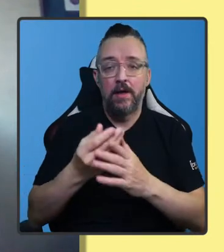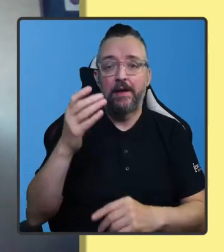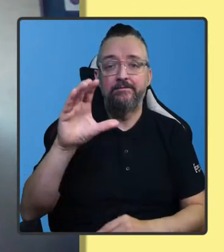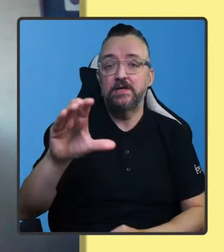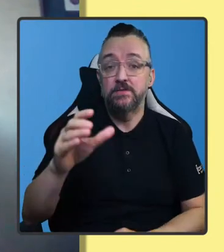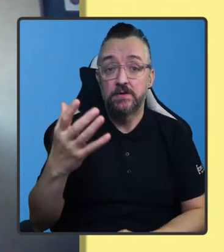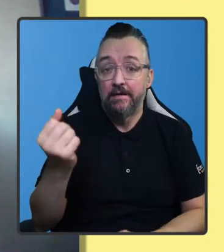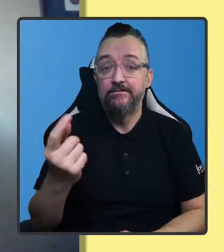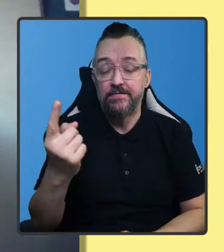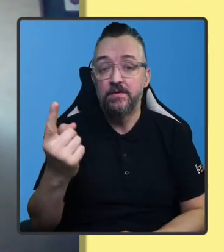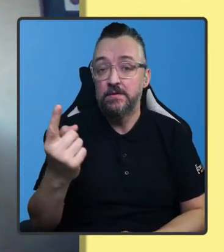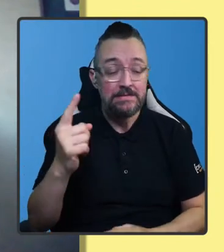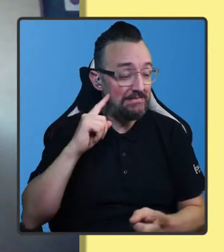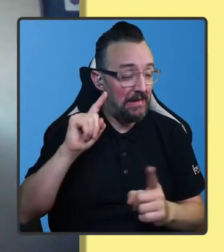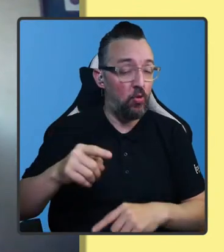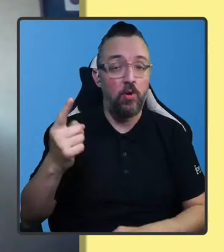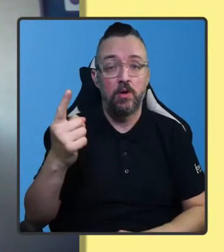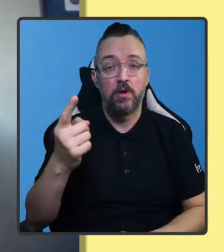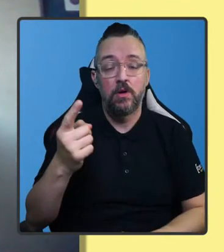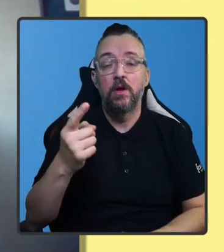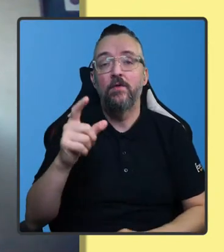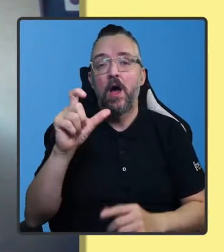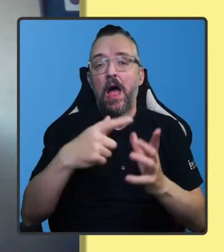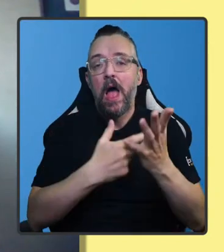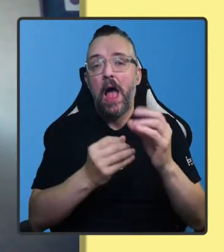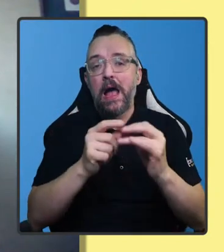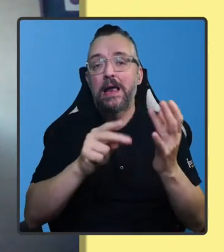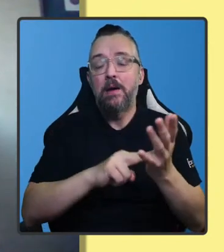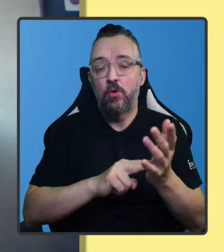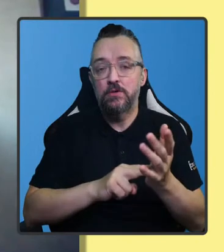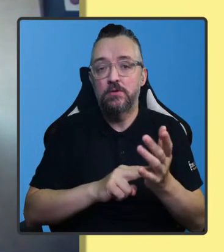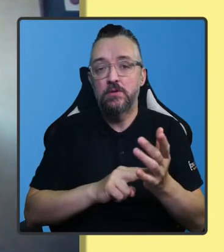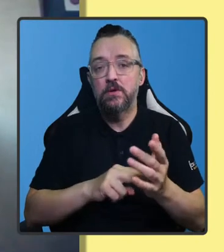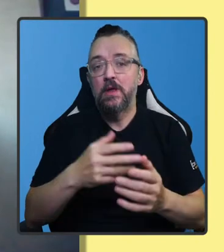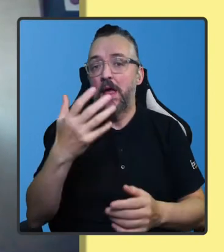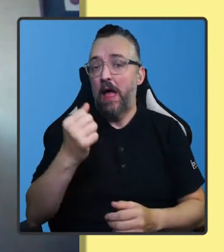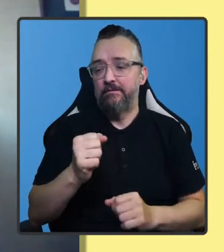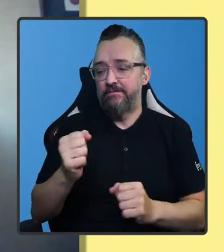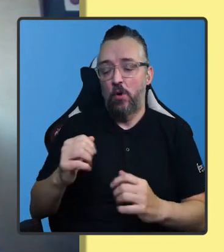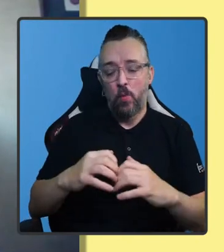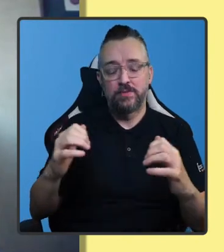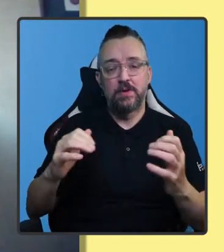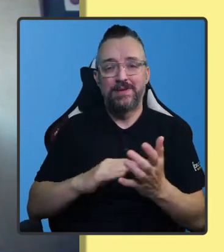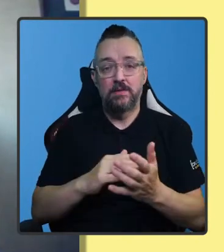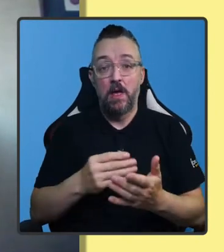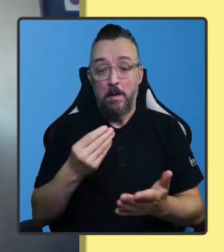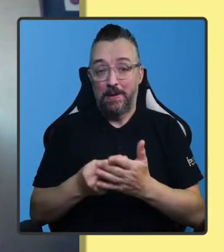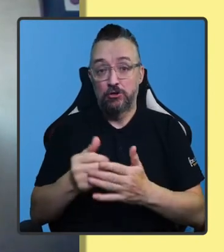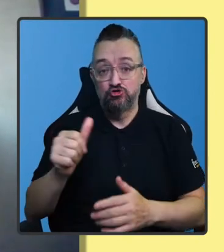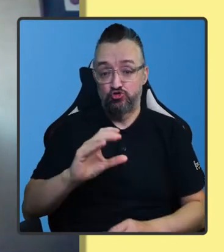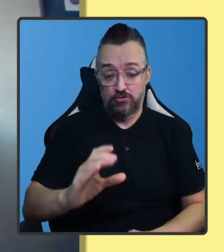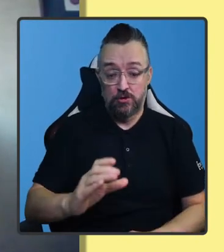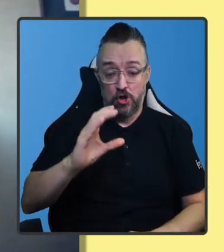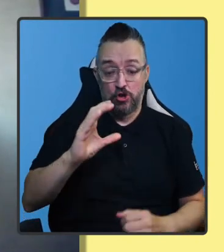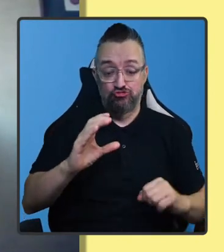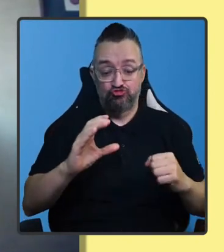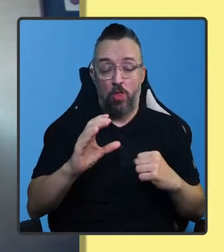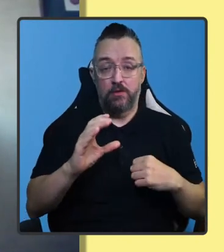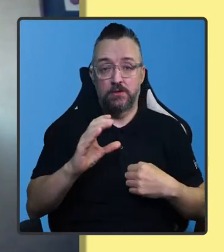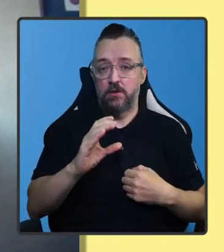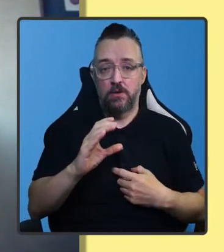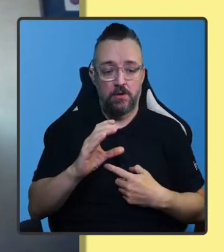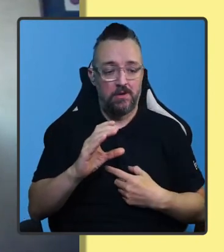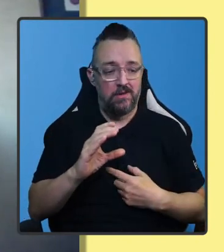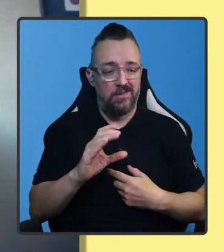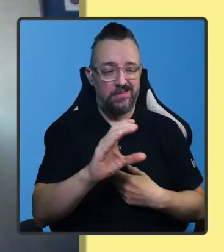projects. Westminster control means pork barrel politics, where cash that should come to Scotland is diverted to shore